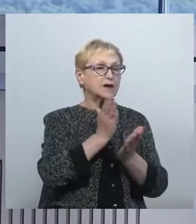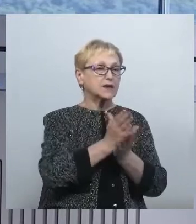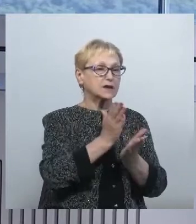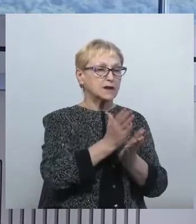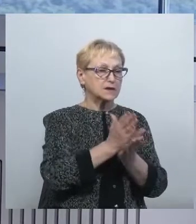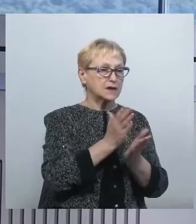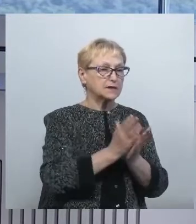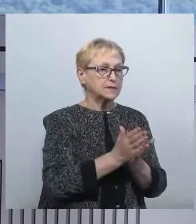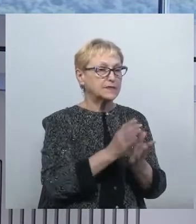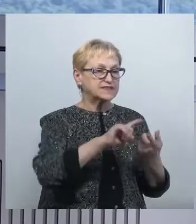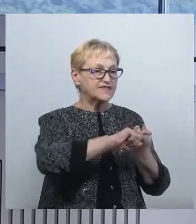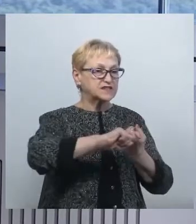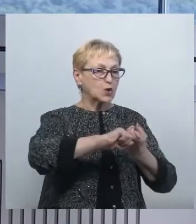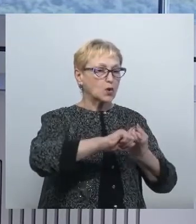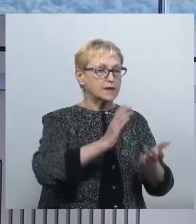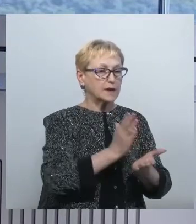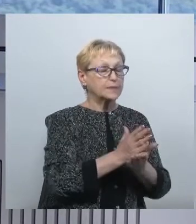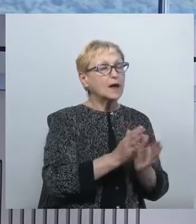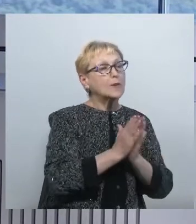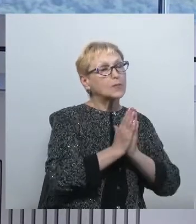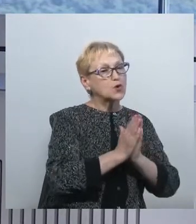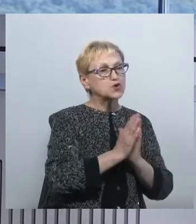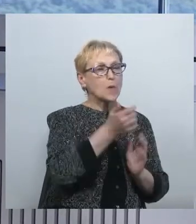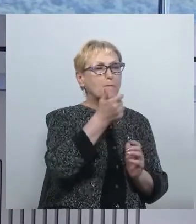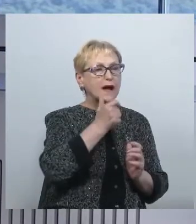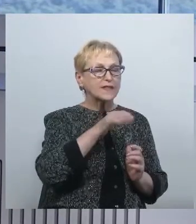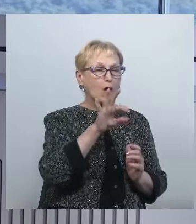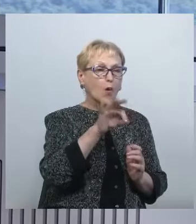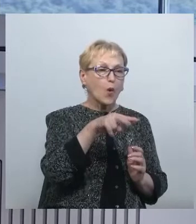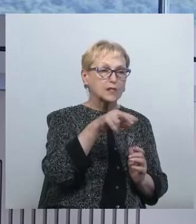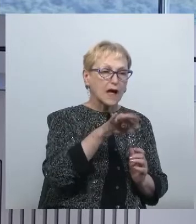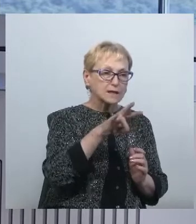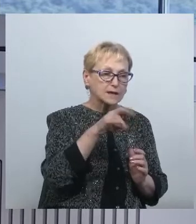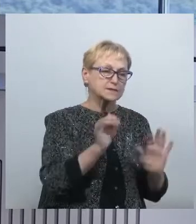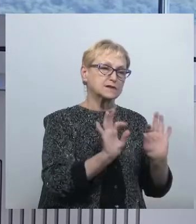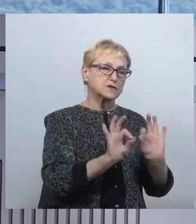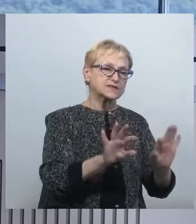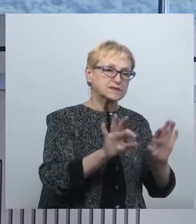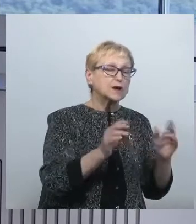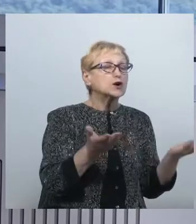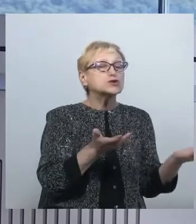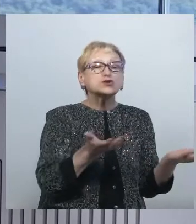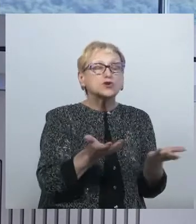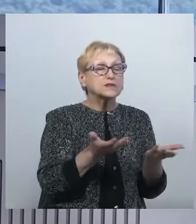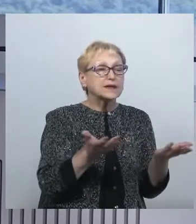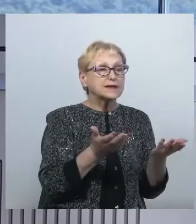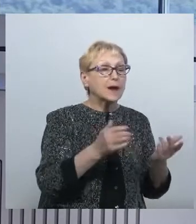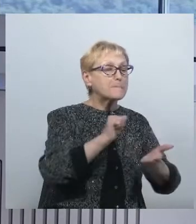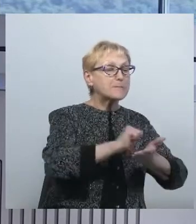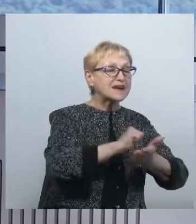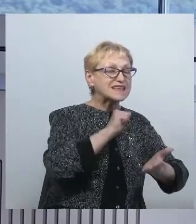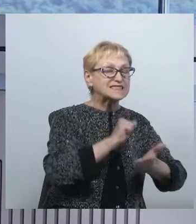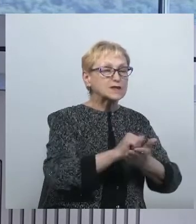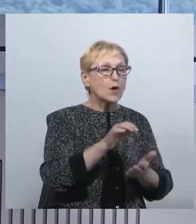Mr. Sunderland? Yes, we do. So, I would like to ask you, Mr. Sunderland, to tell us about